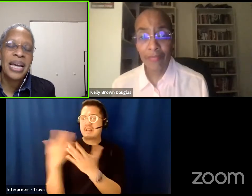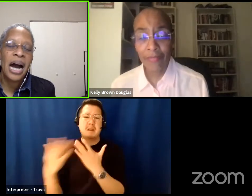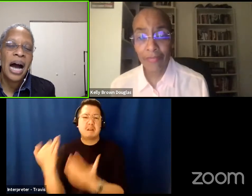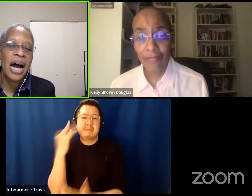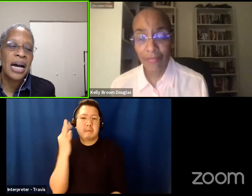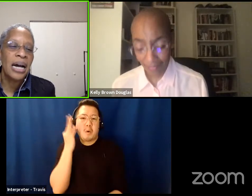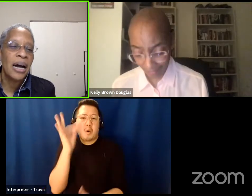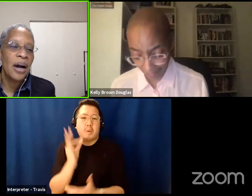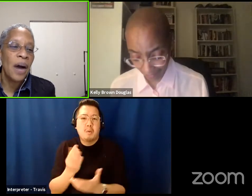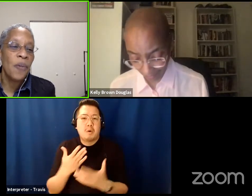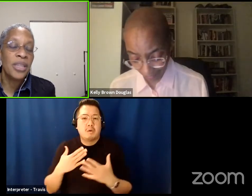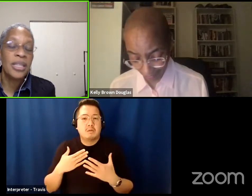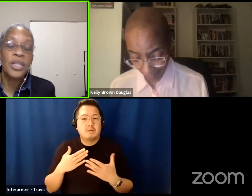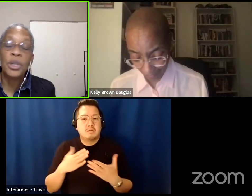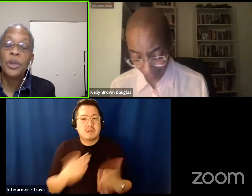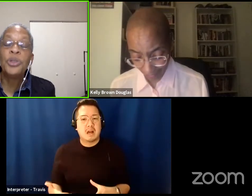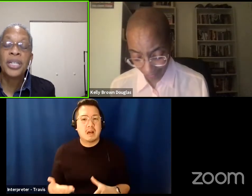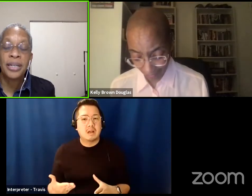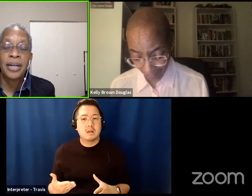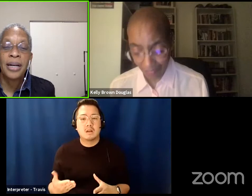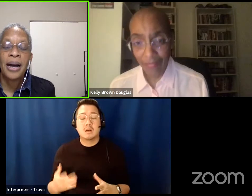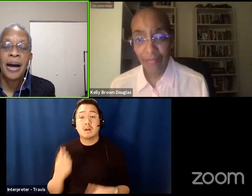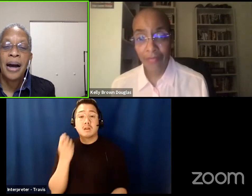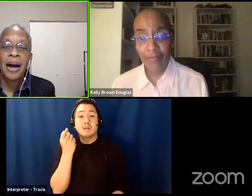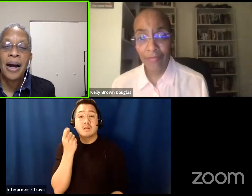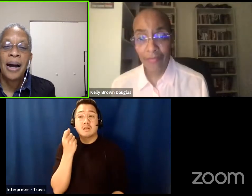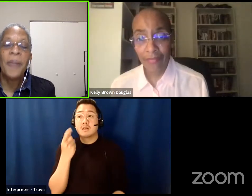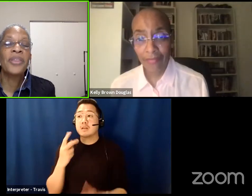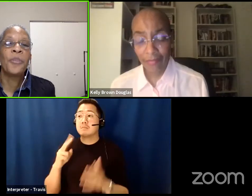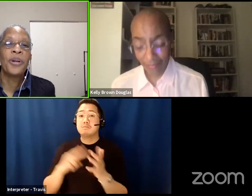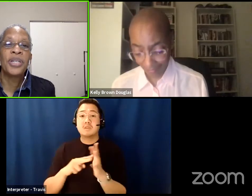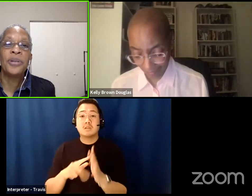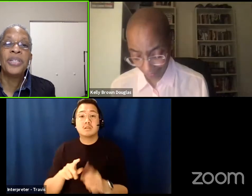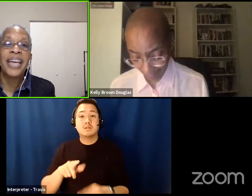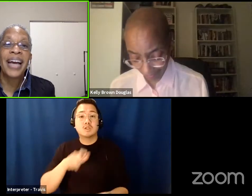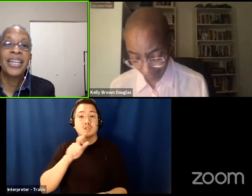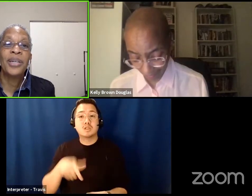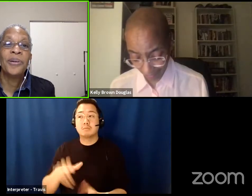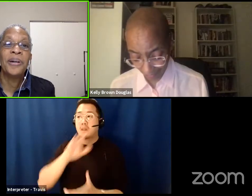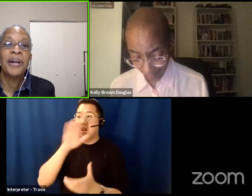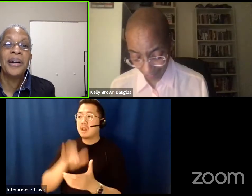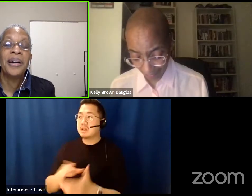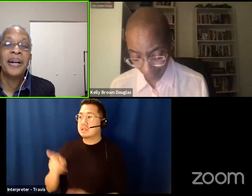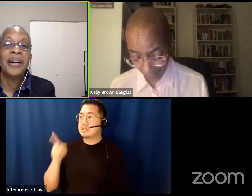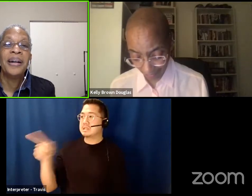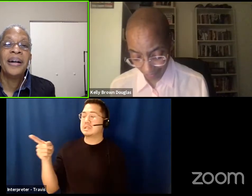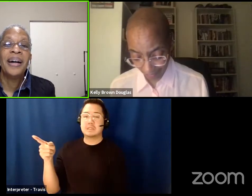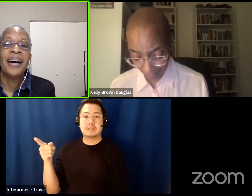be with delusion about the person who's attacking you.